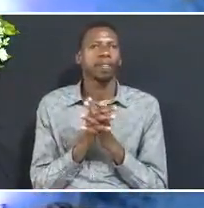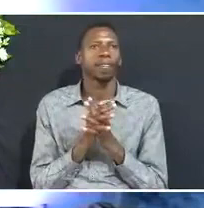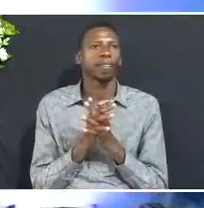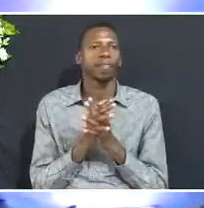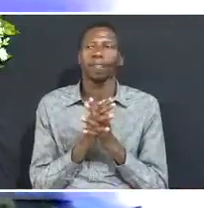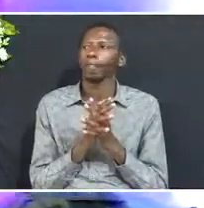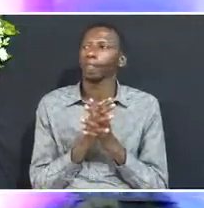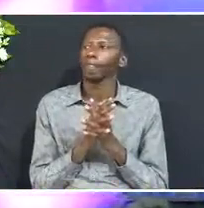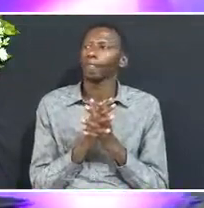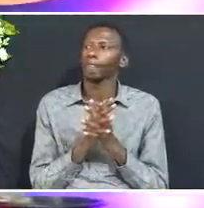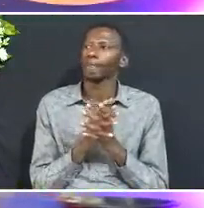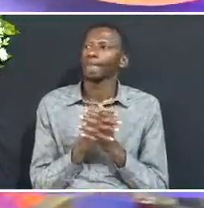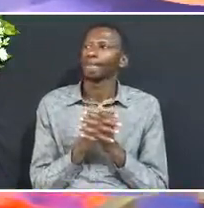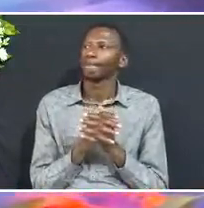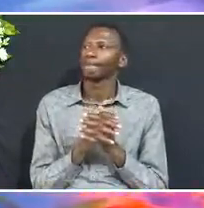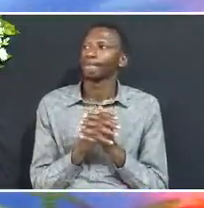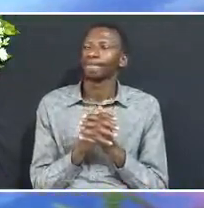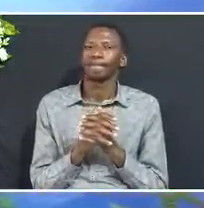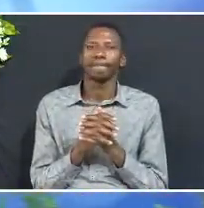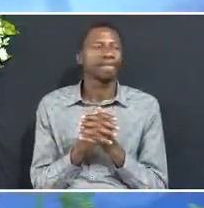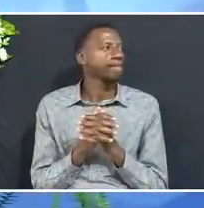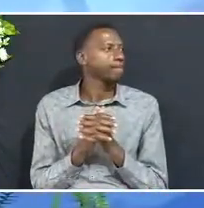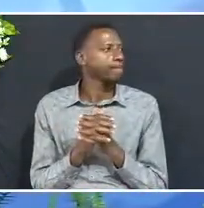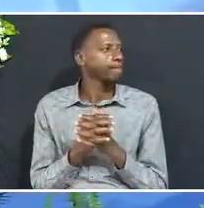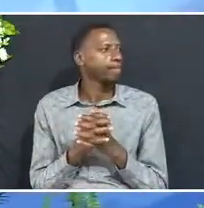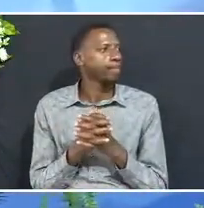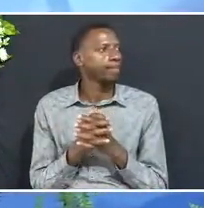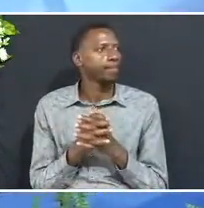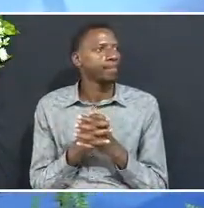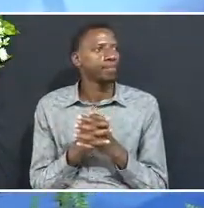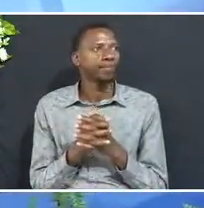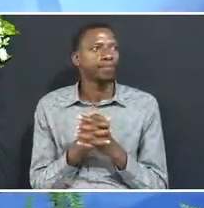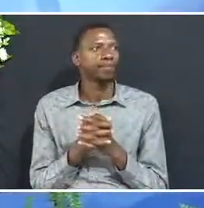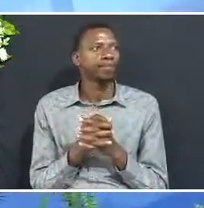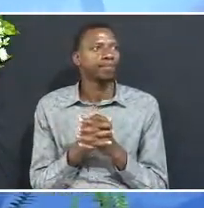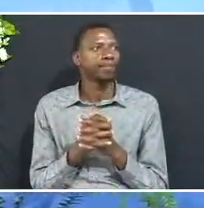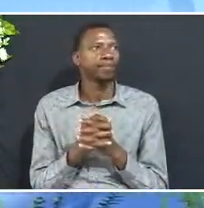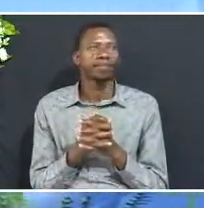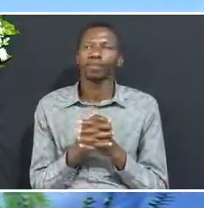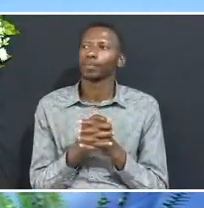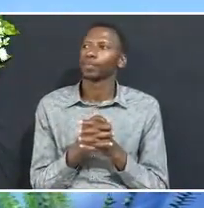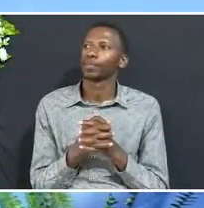And from that side down to here, then especially for this group.